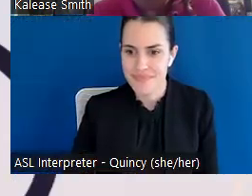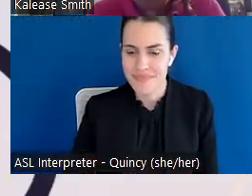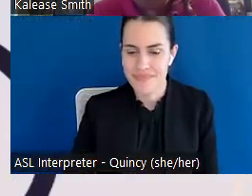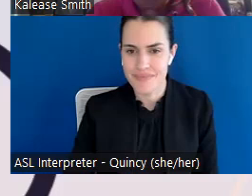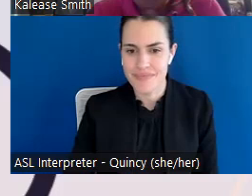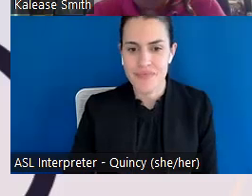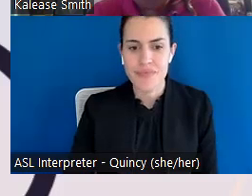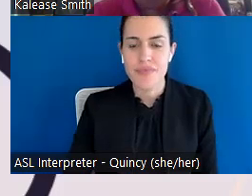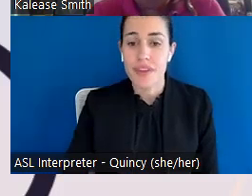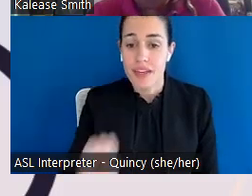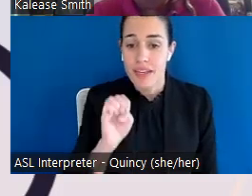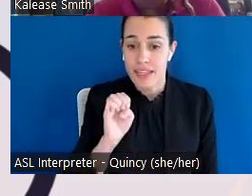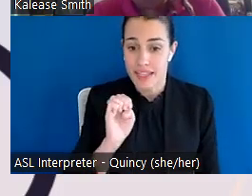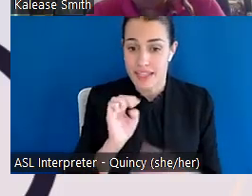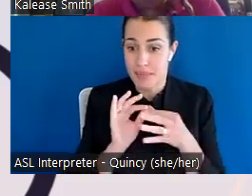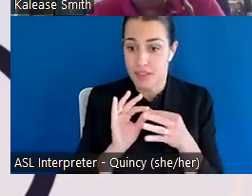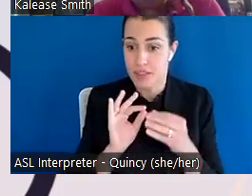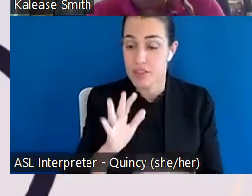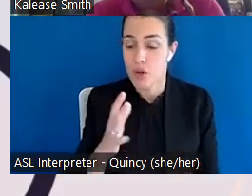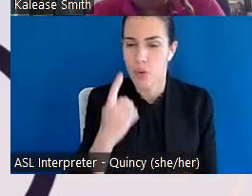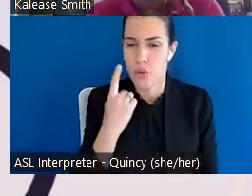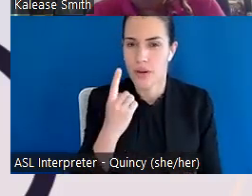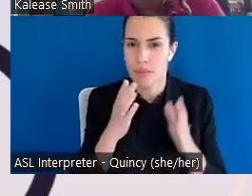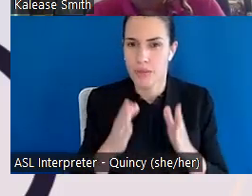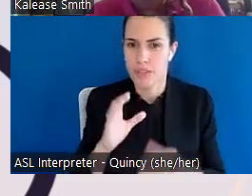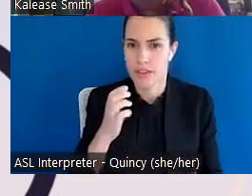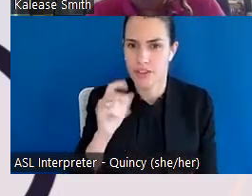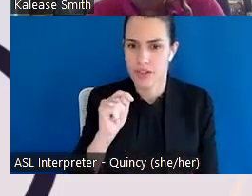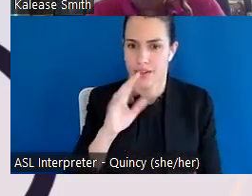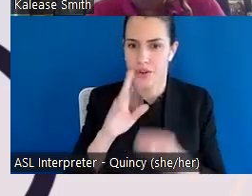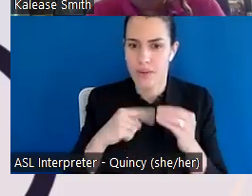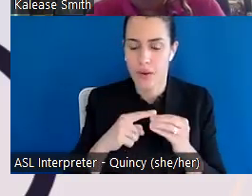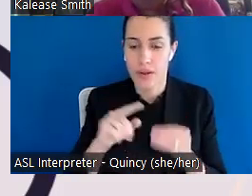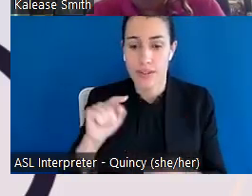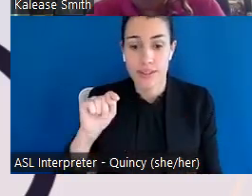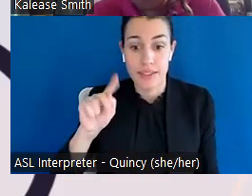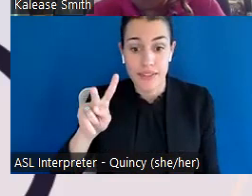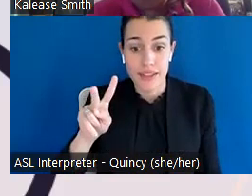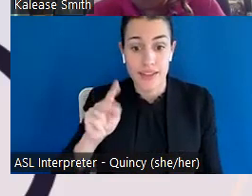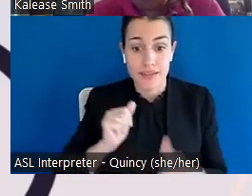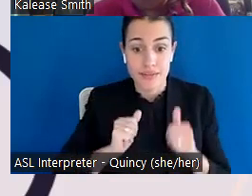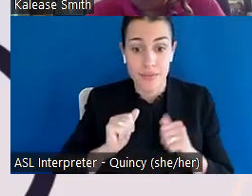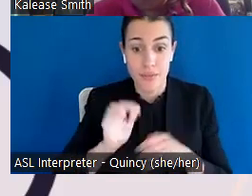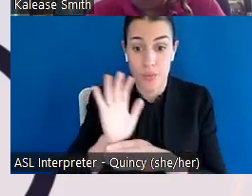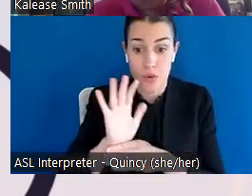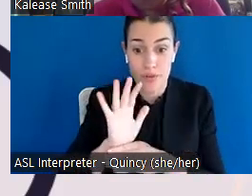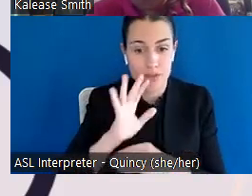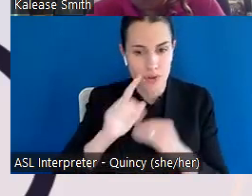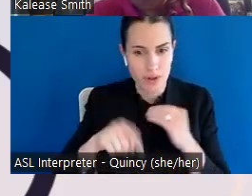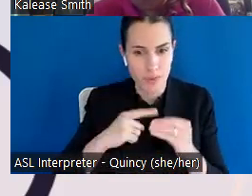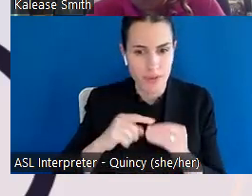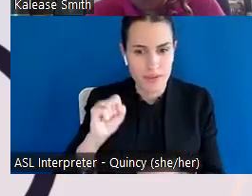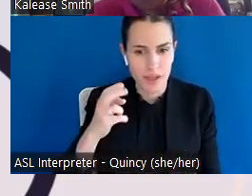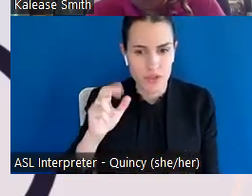So one individual in the chat also talked a bit about how it shows up in TV and movies. They continue to romanticize sexual